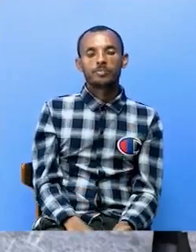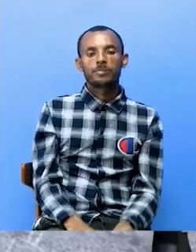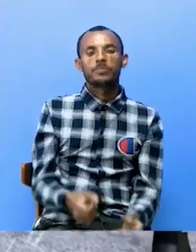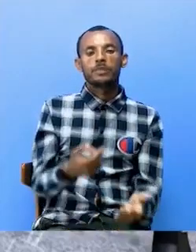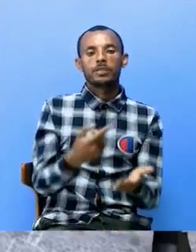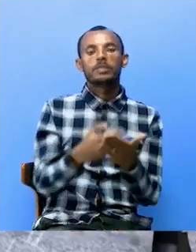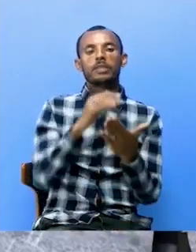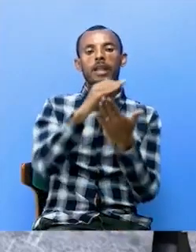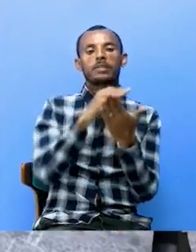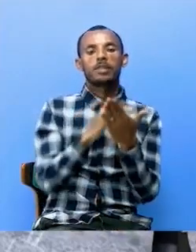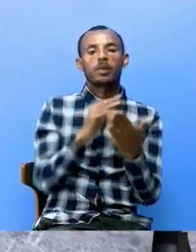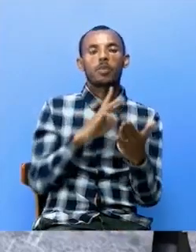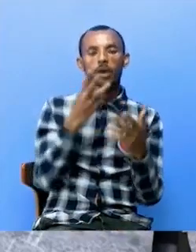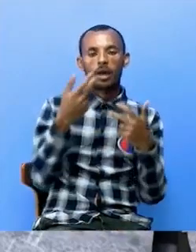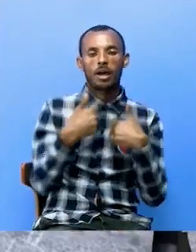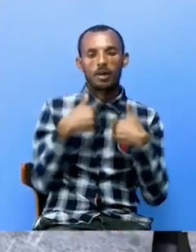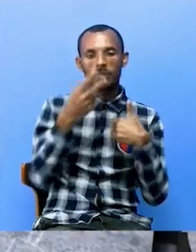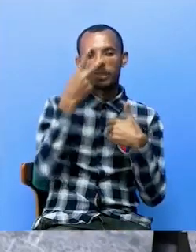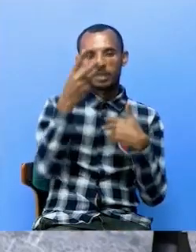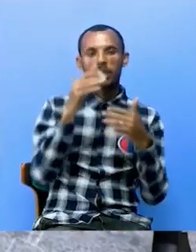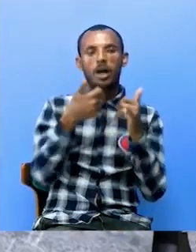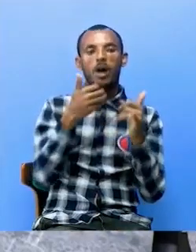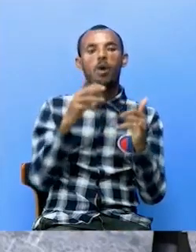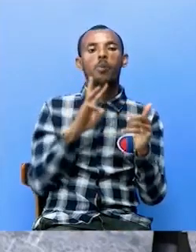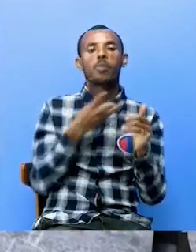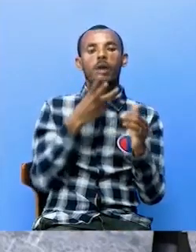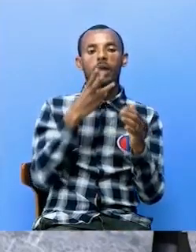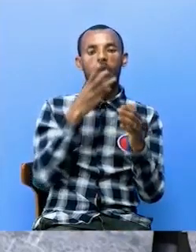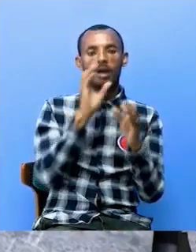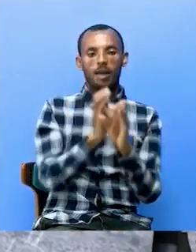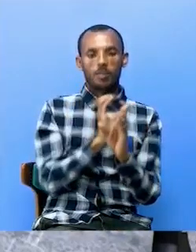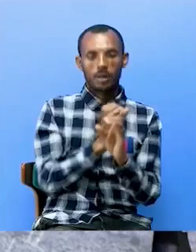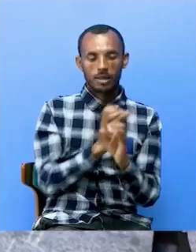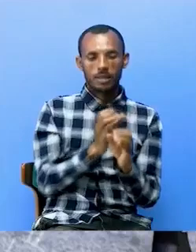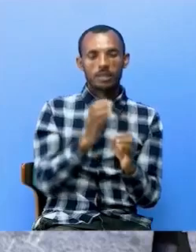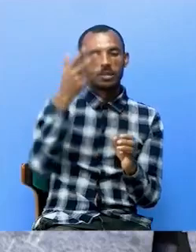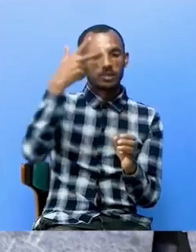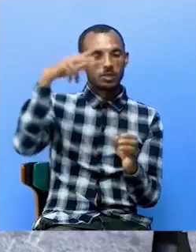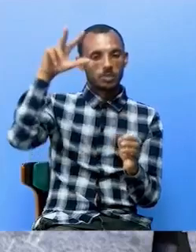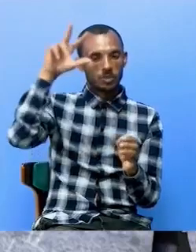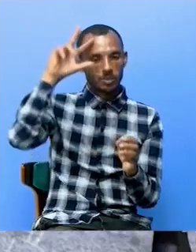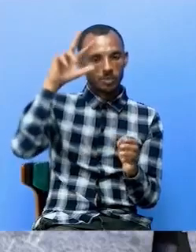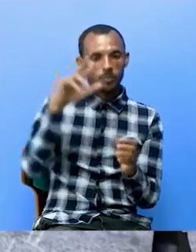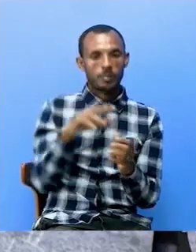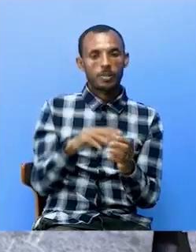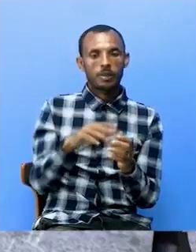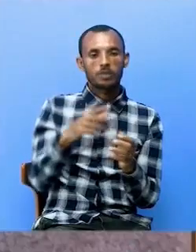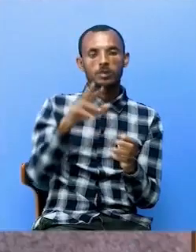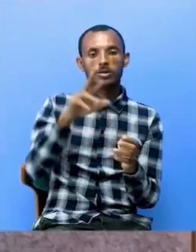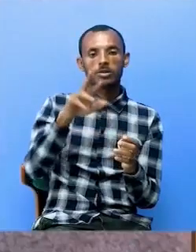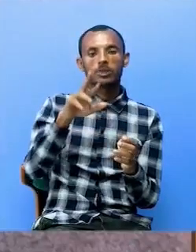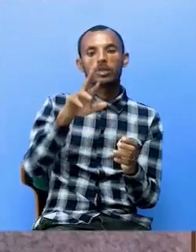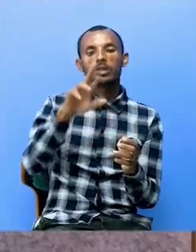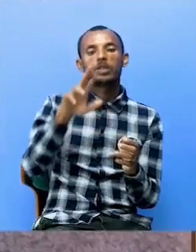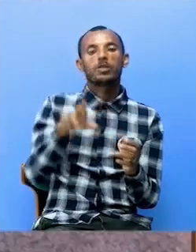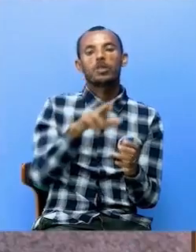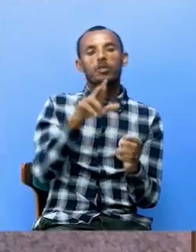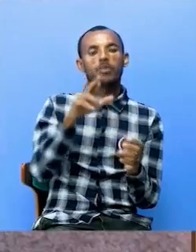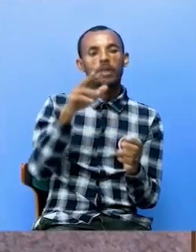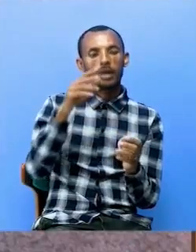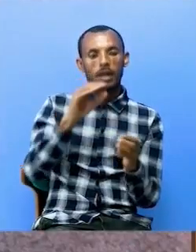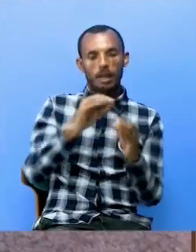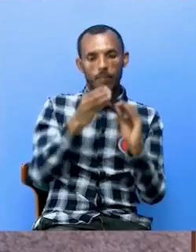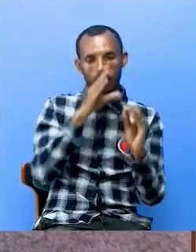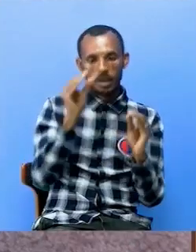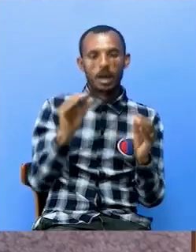this lesson, we have seen how we calculate the square root of a number, and we have